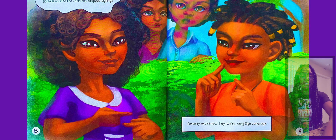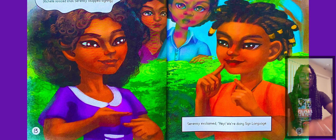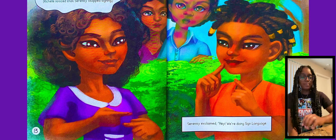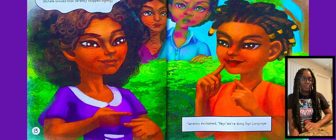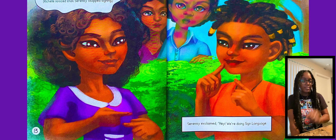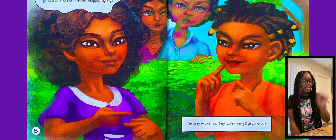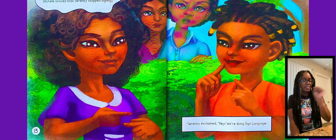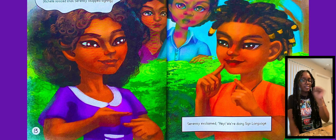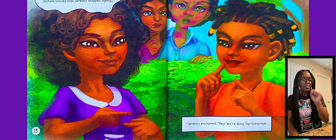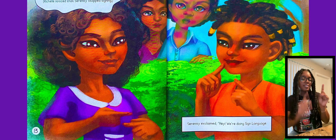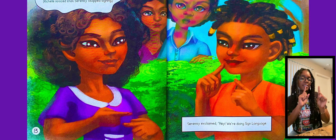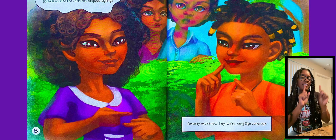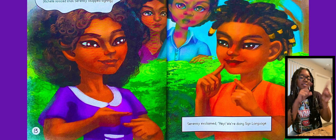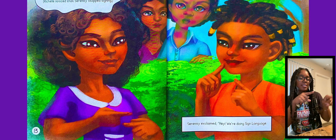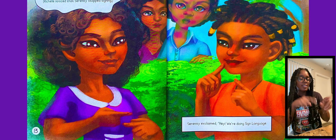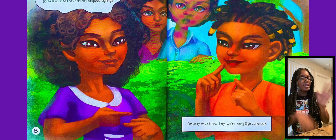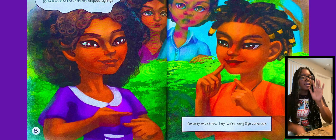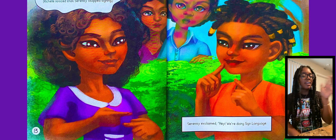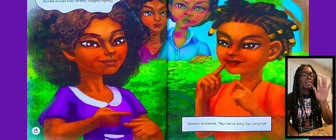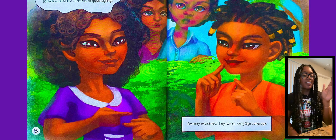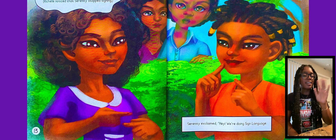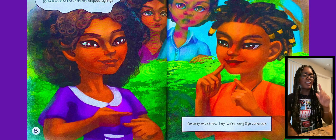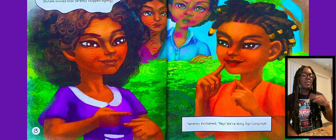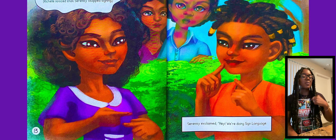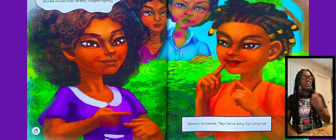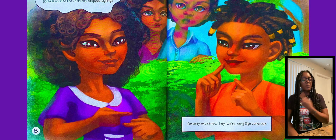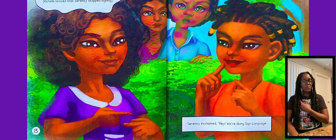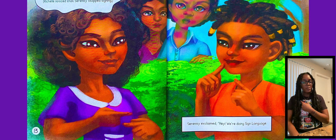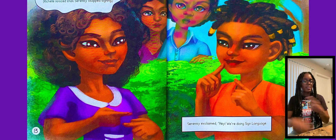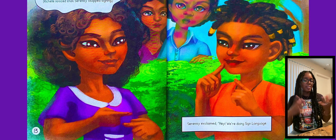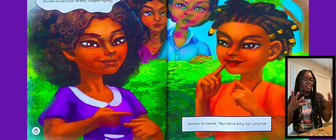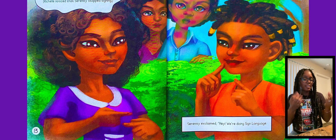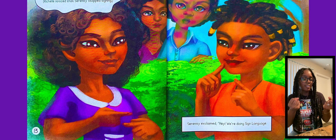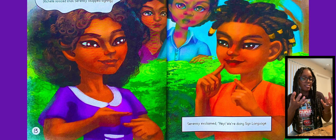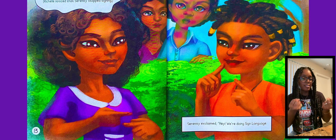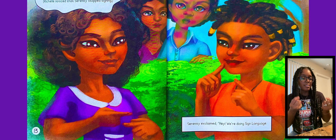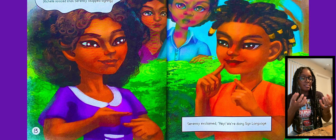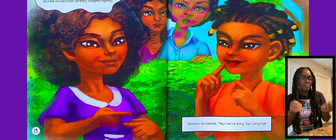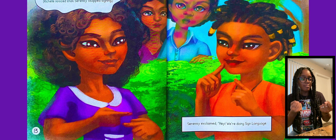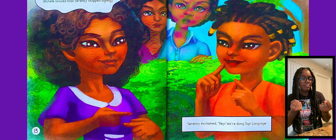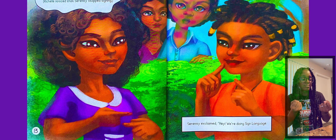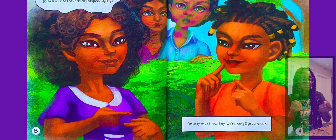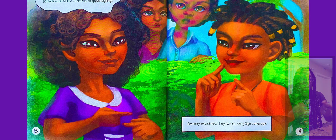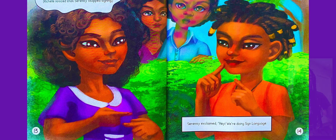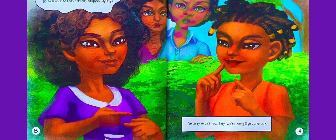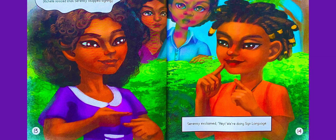signing. Serenity exclaimed, "Hey, we're doing sign language."